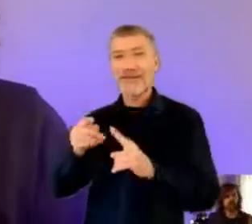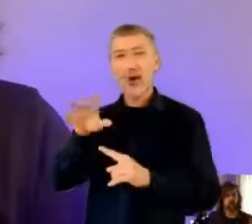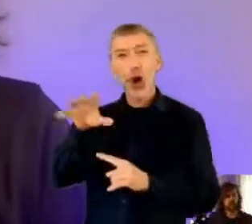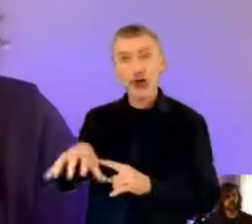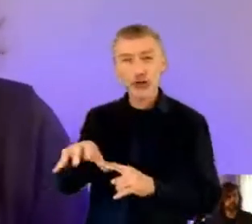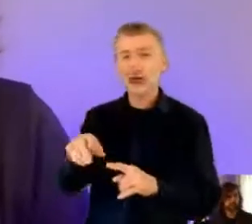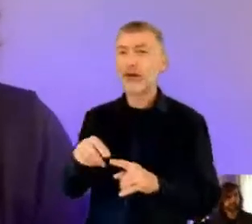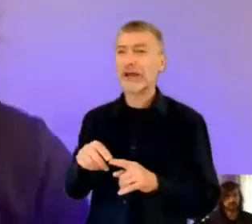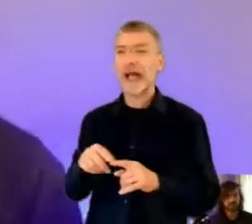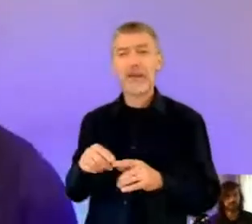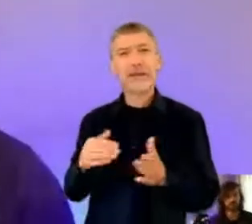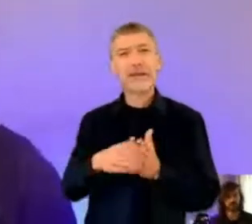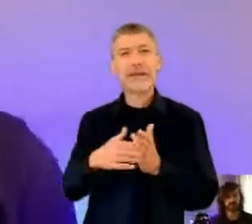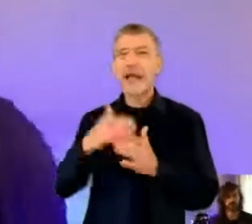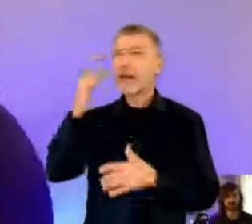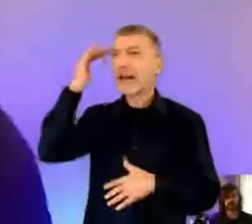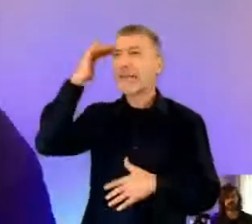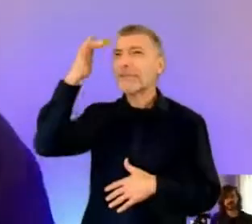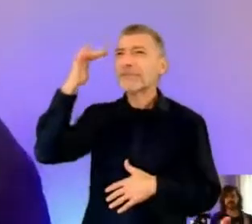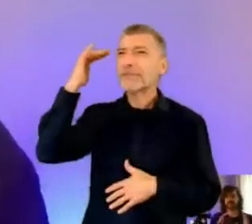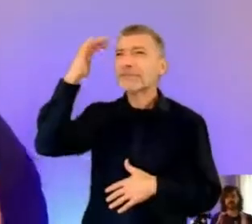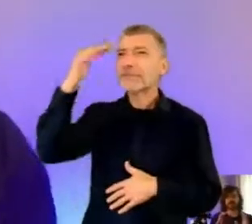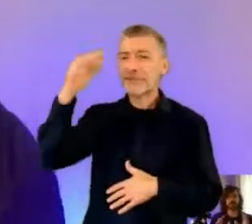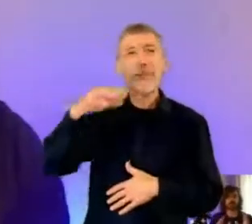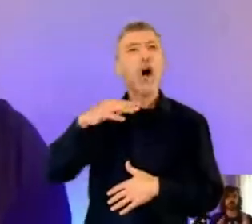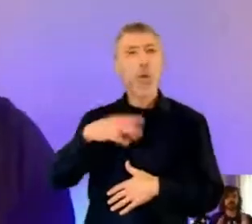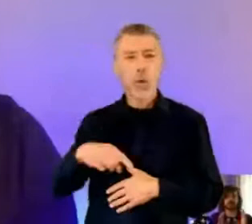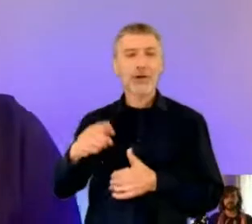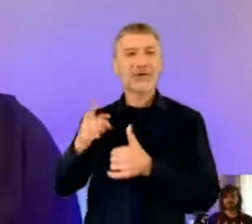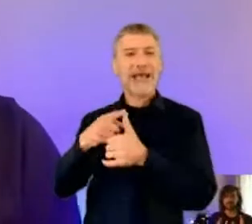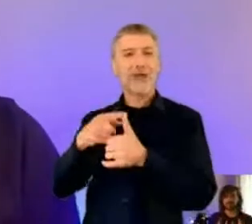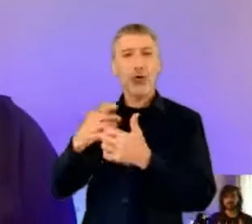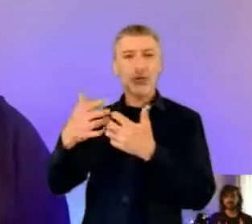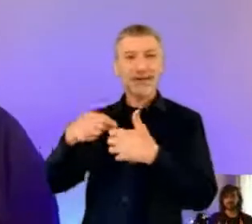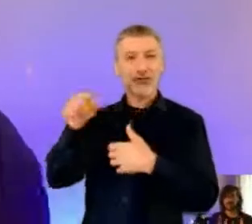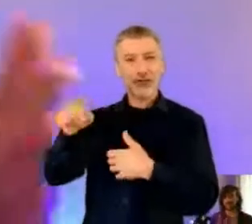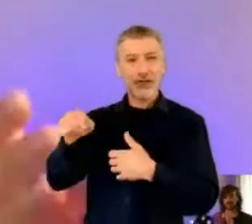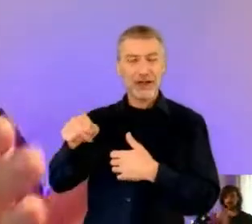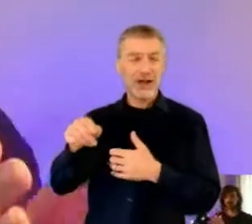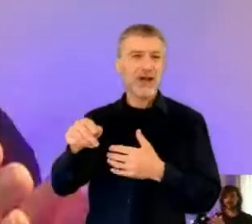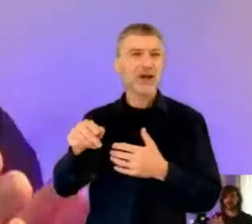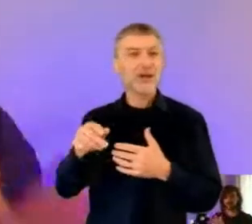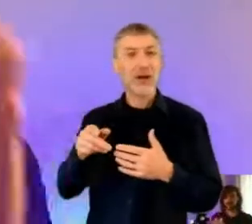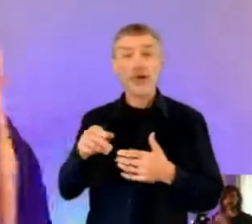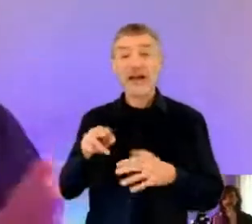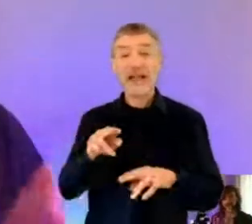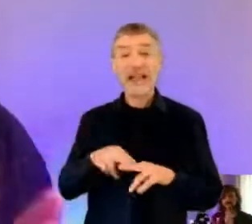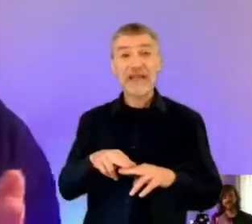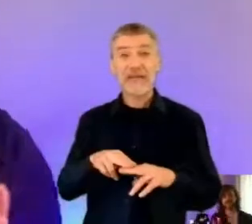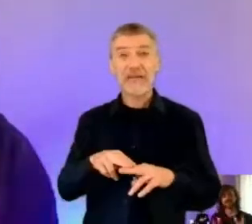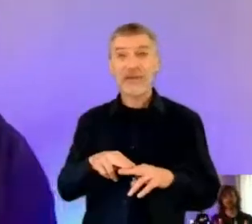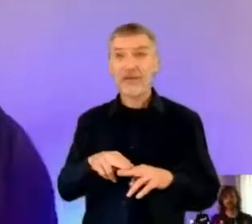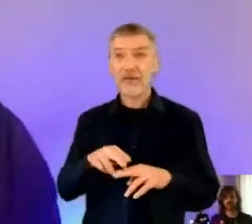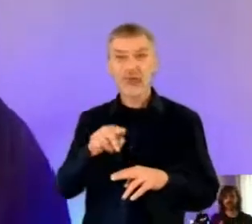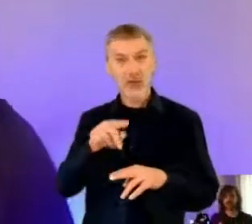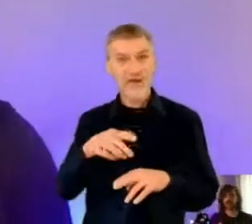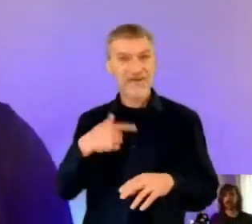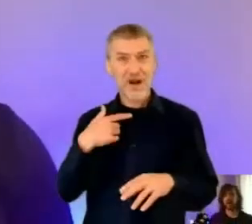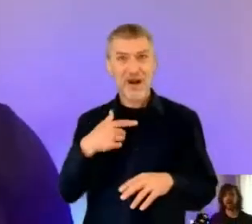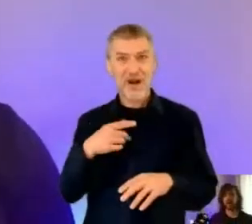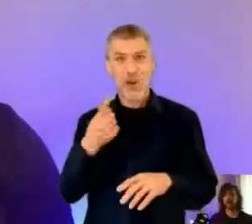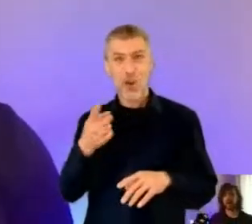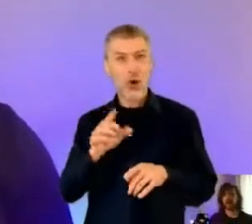I wanted to be an aeronautical engineer. So don't worry if the path that you take is not straight. You can get there in the